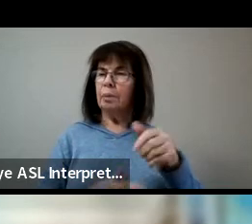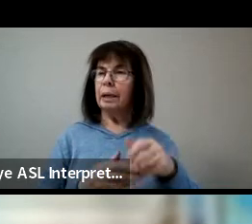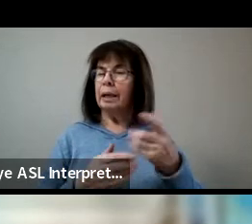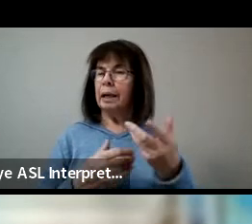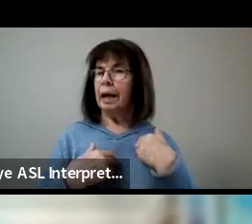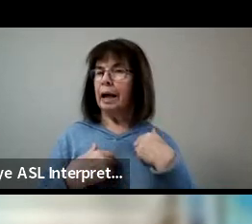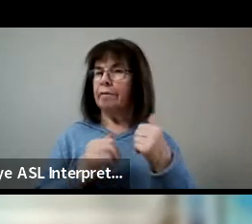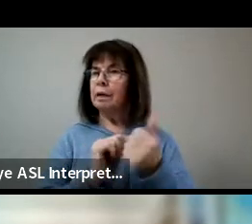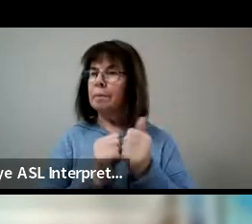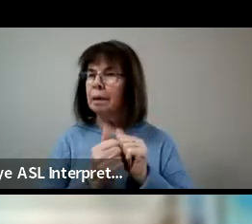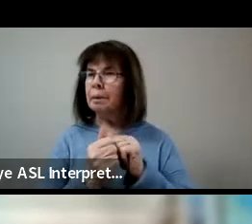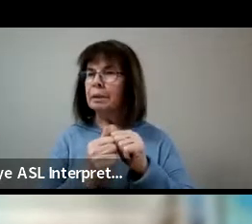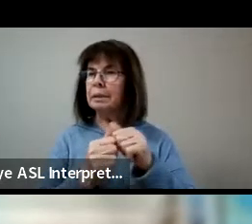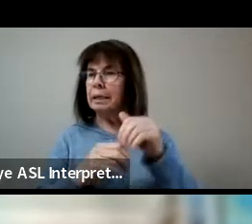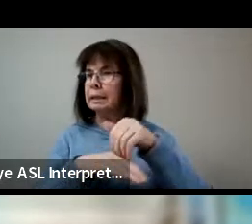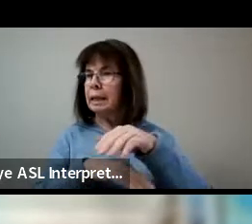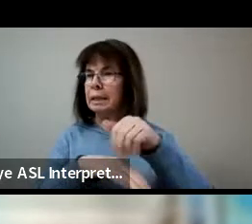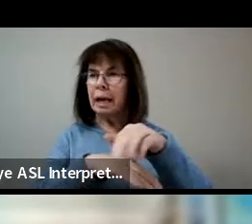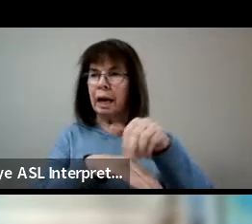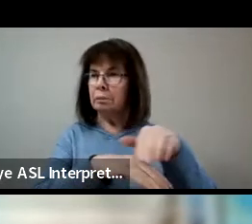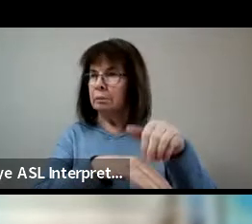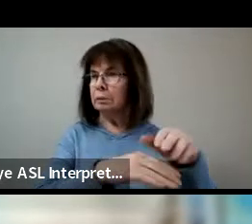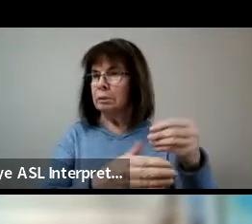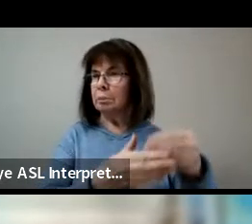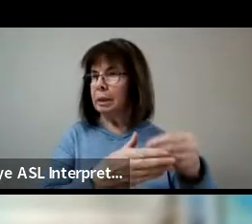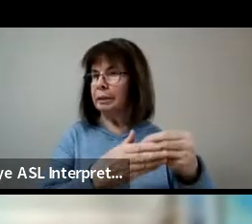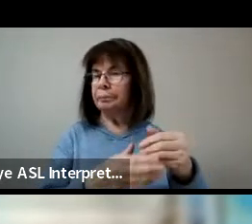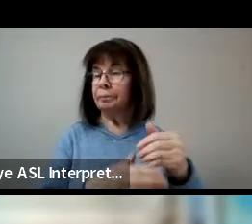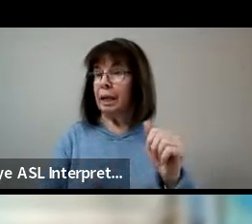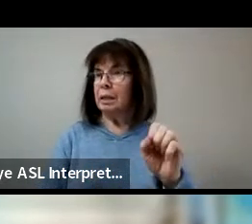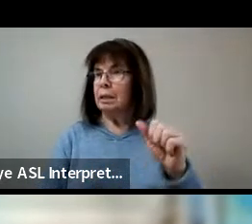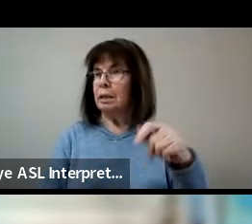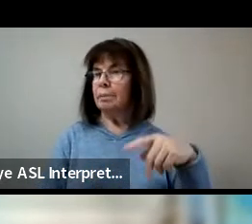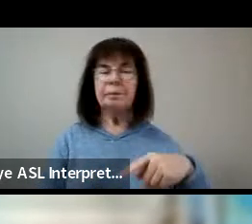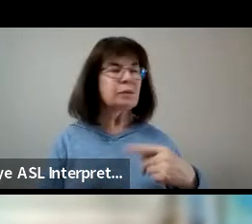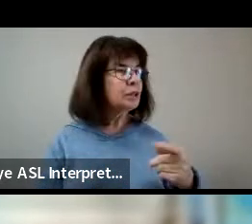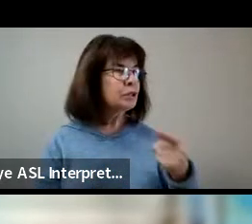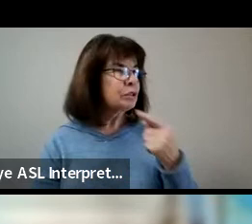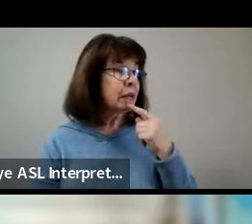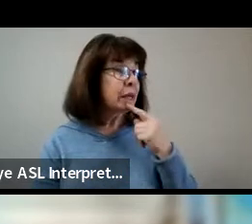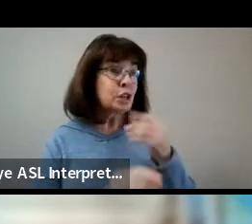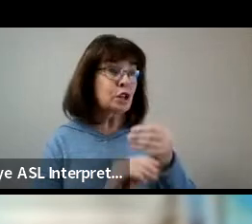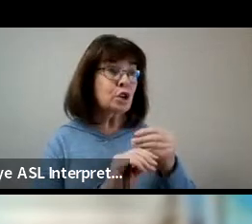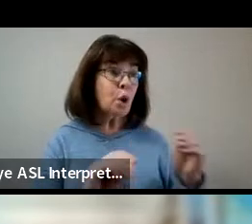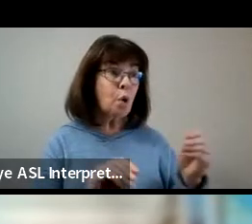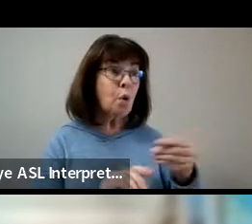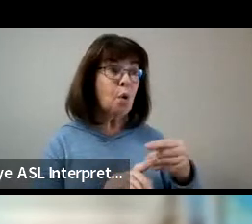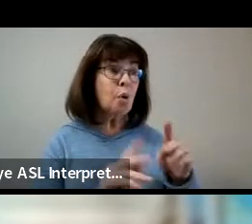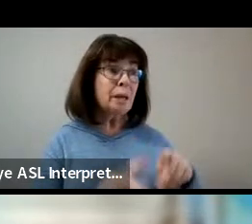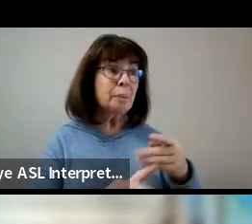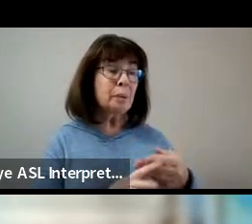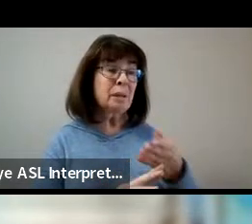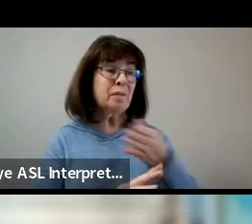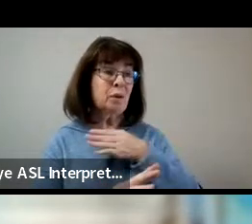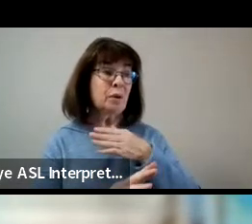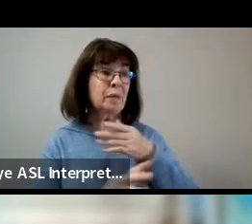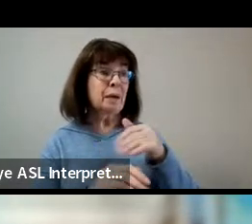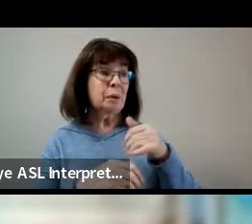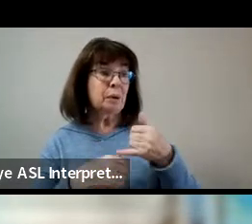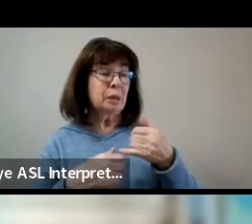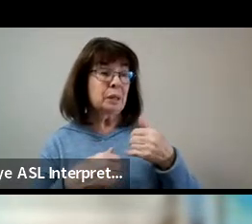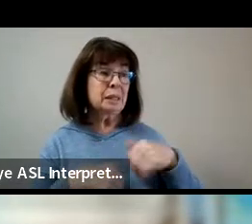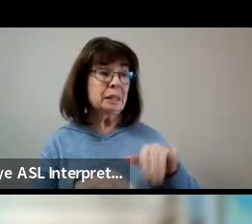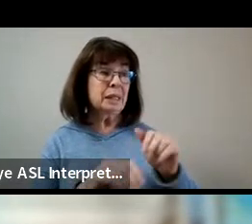as possible. Okay, so for clarification, and what you're saying is that there were no people previously that were remaining in the portal that did not get